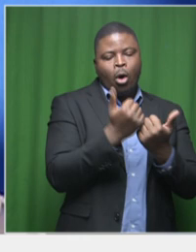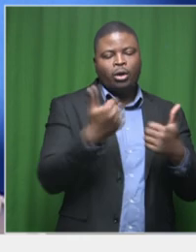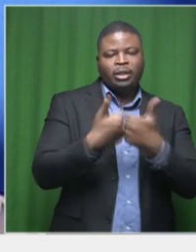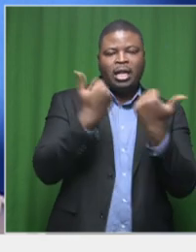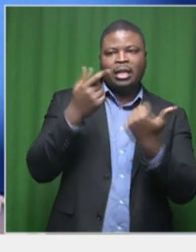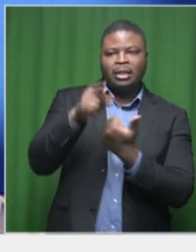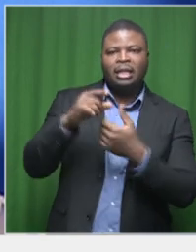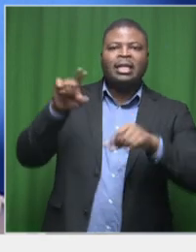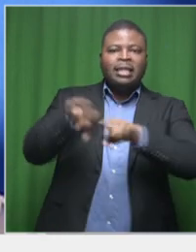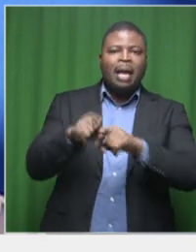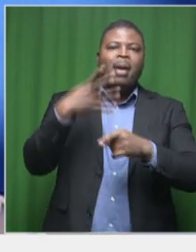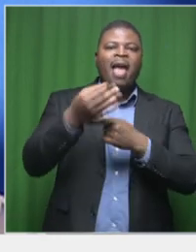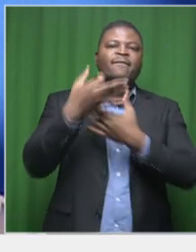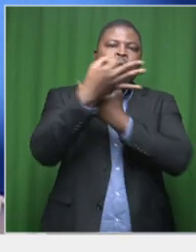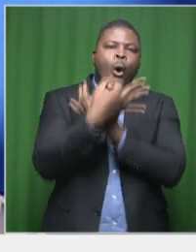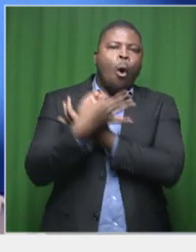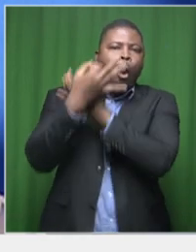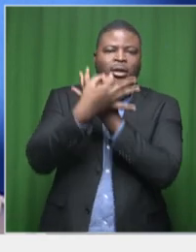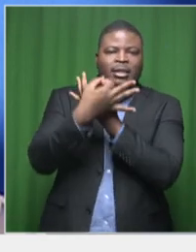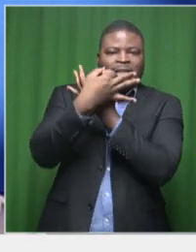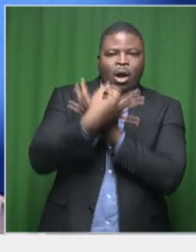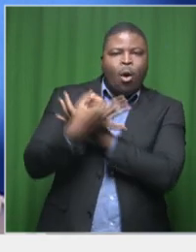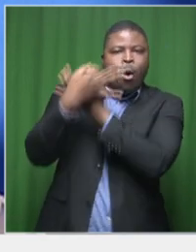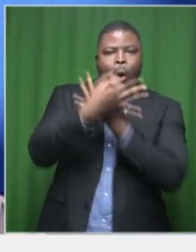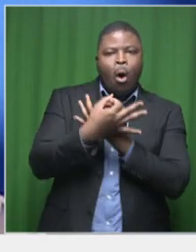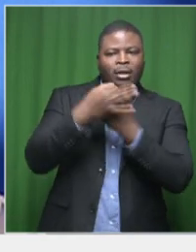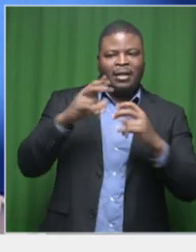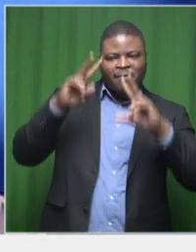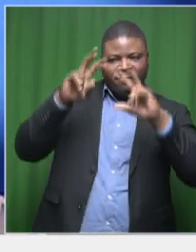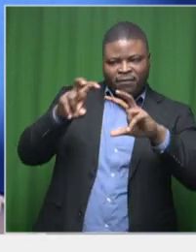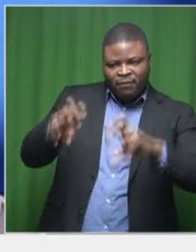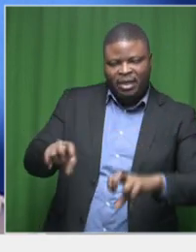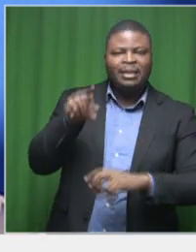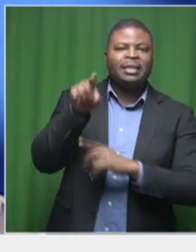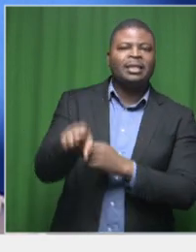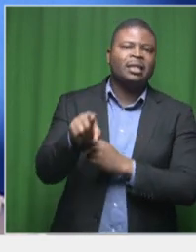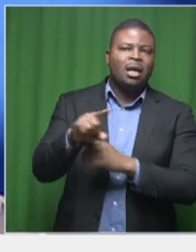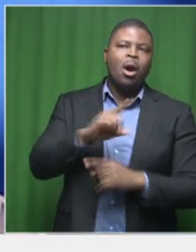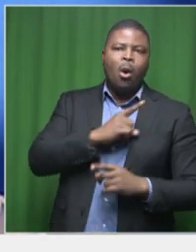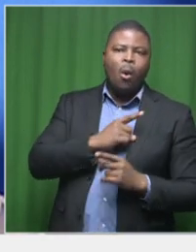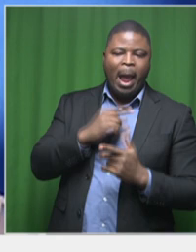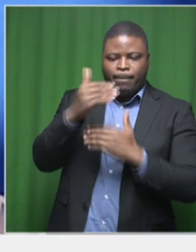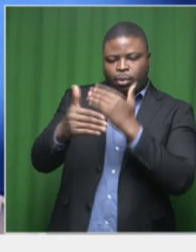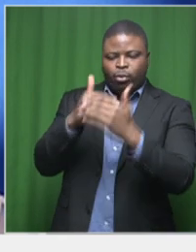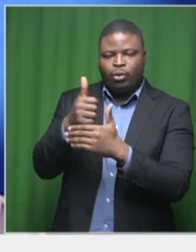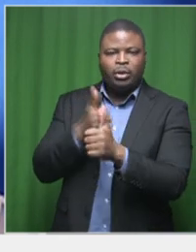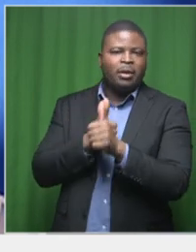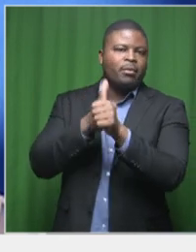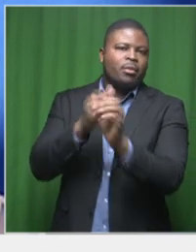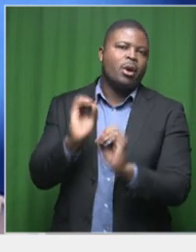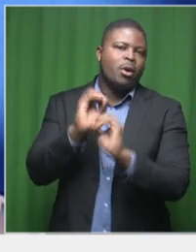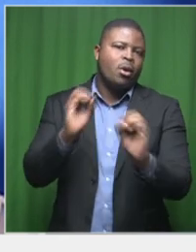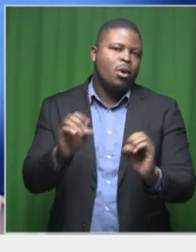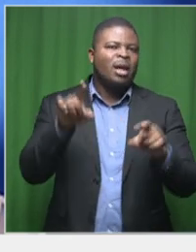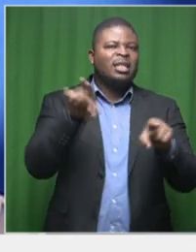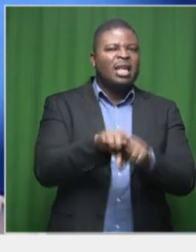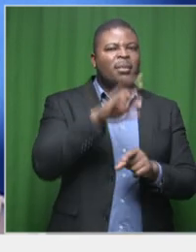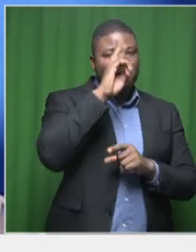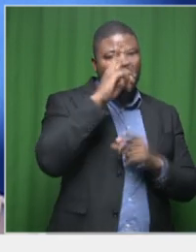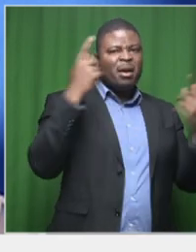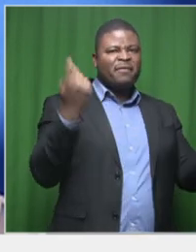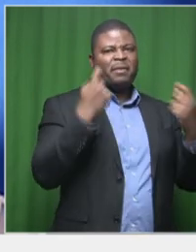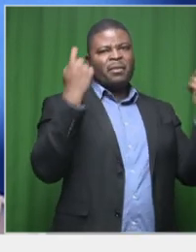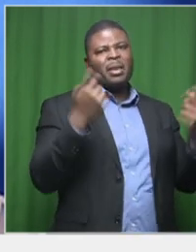Hawks investigation after alleged irregularities with the 2022 Makgoe Festival